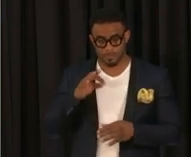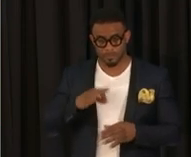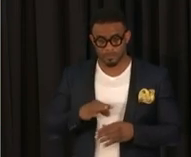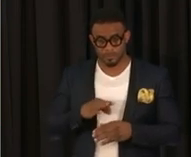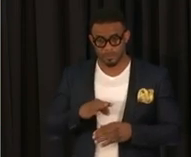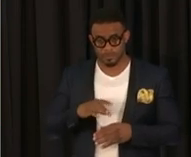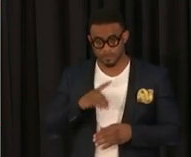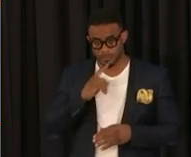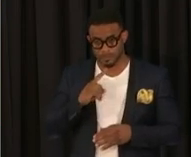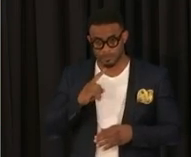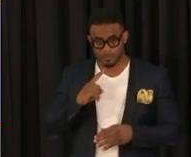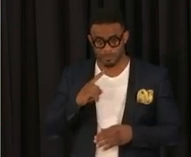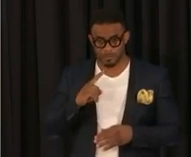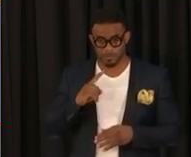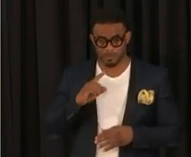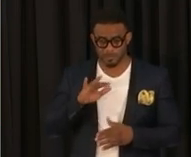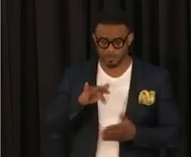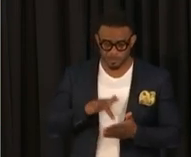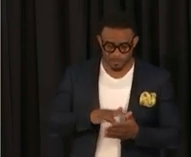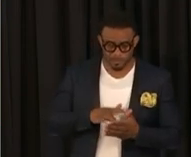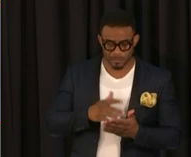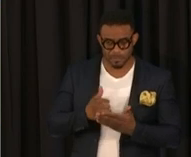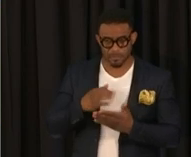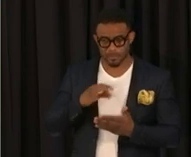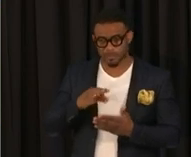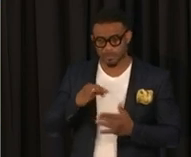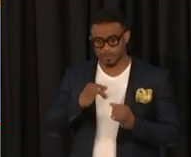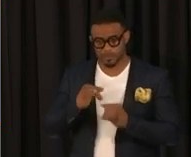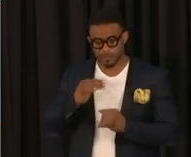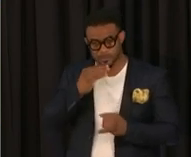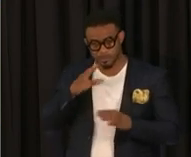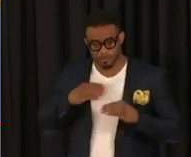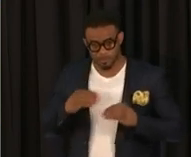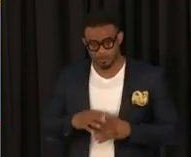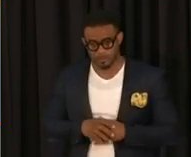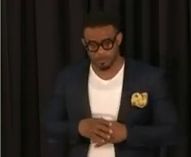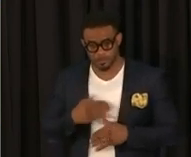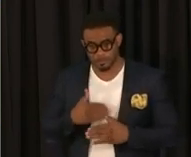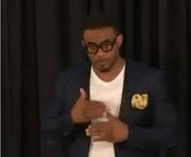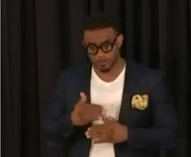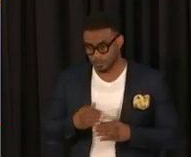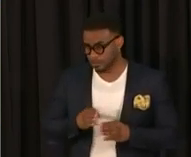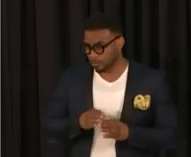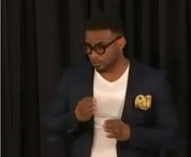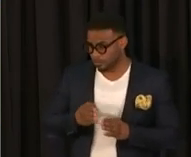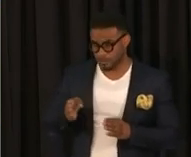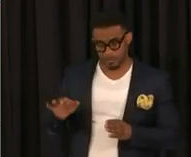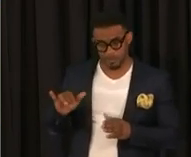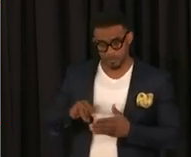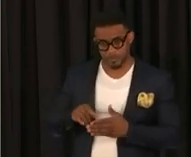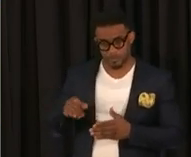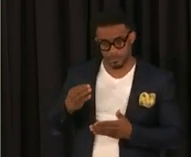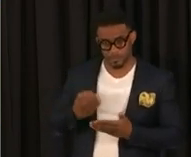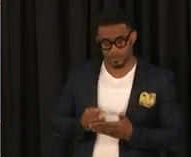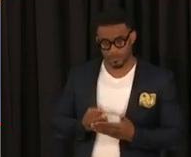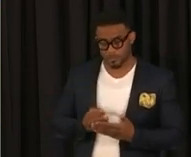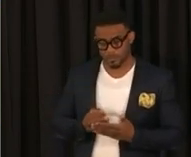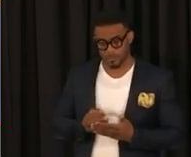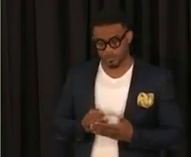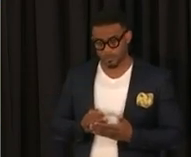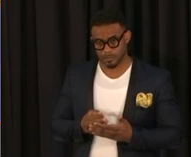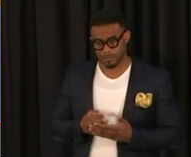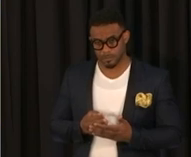credits, it is a great source of revenue to the individual homeowner. My next door neighbor did that, in fact,